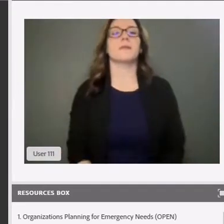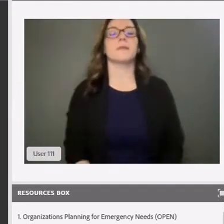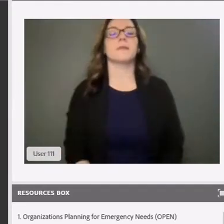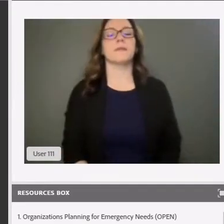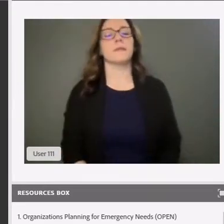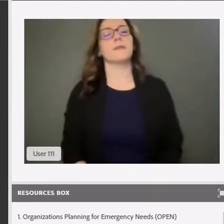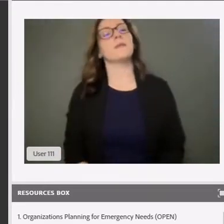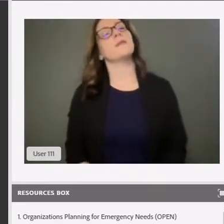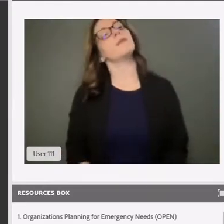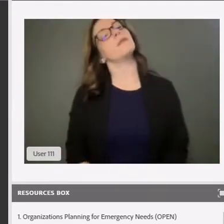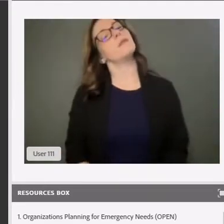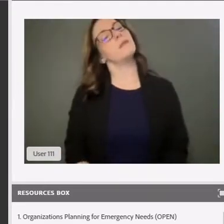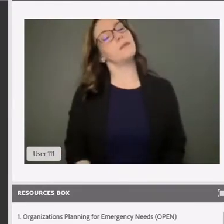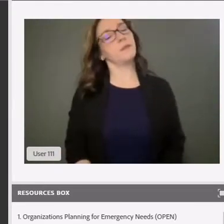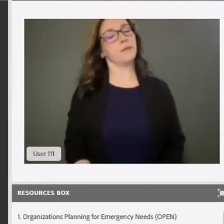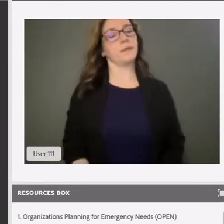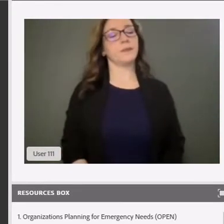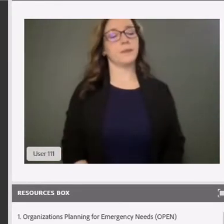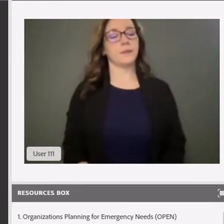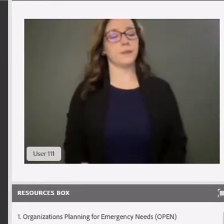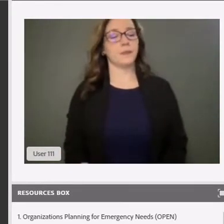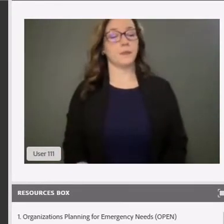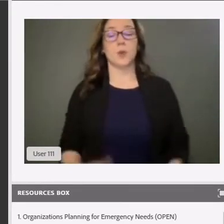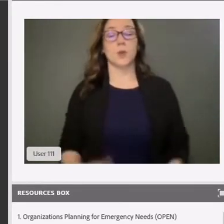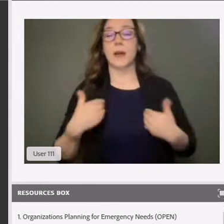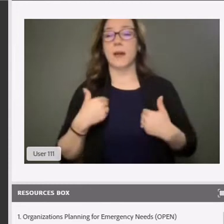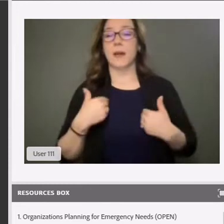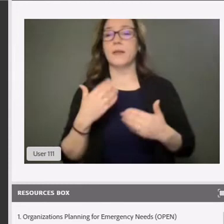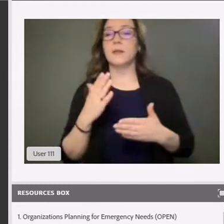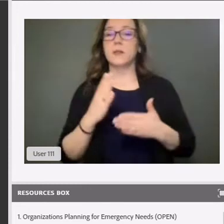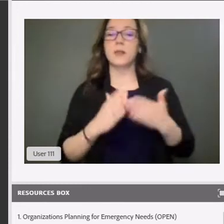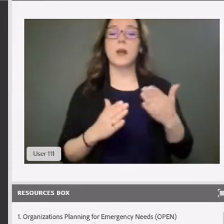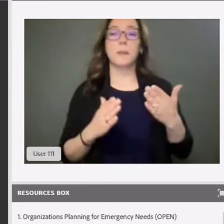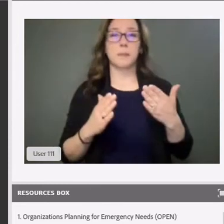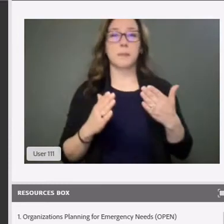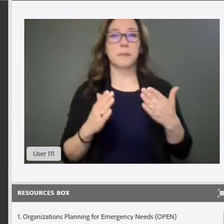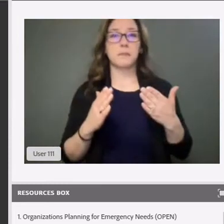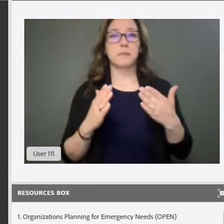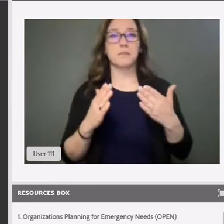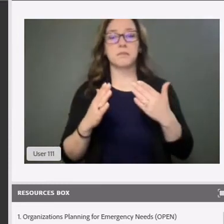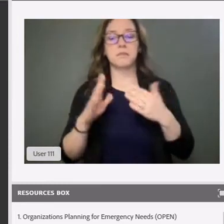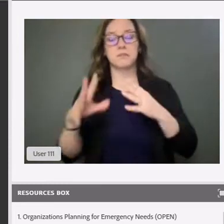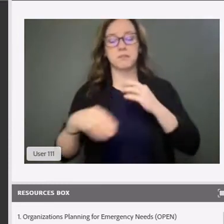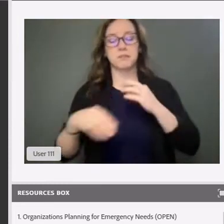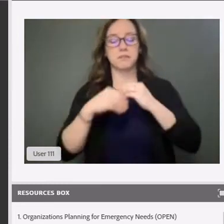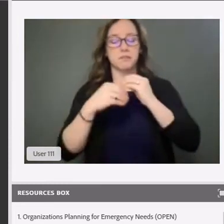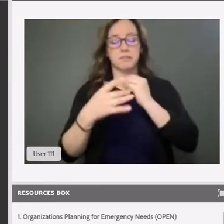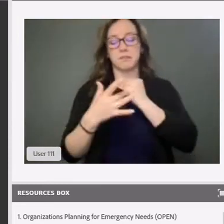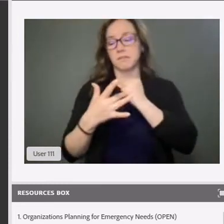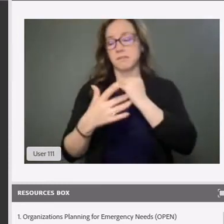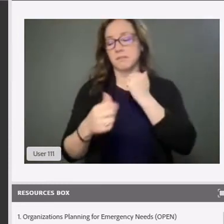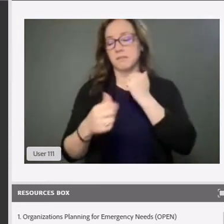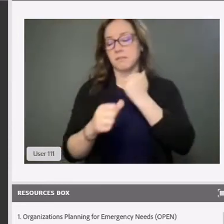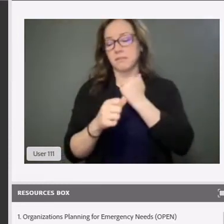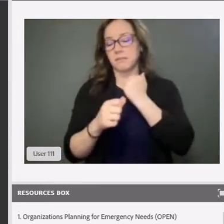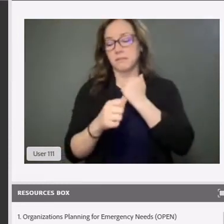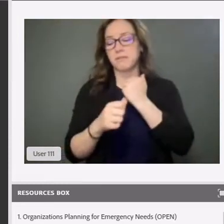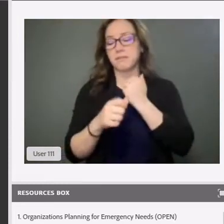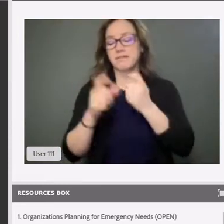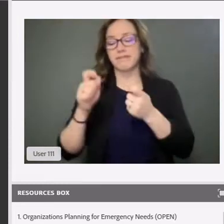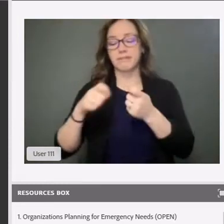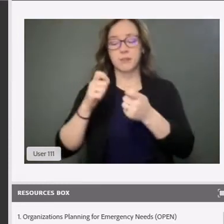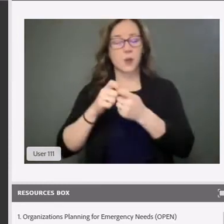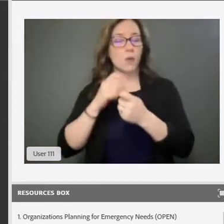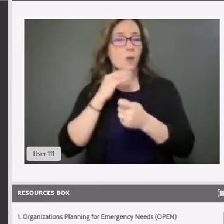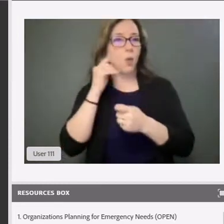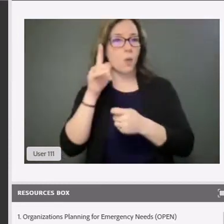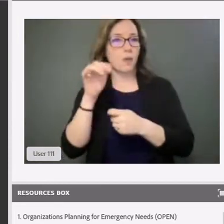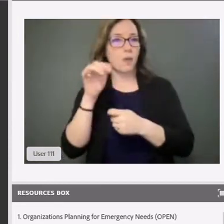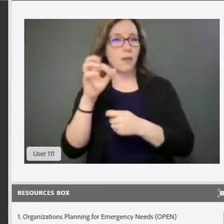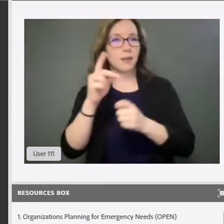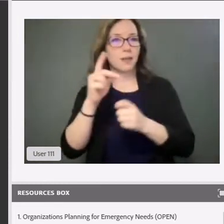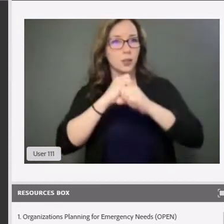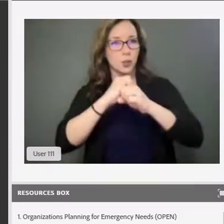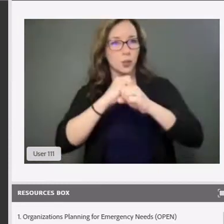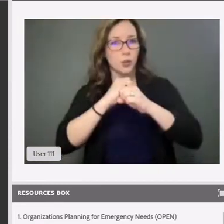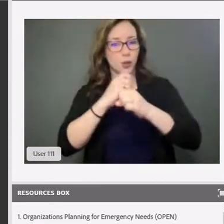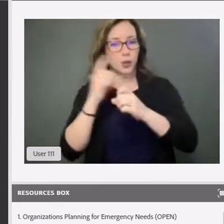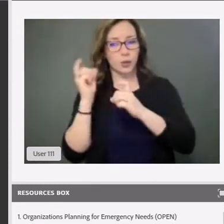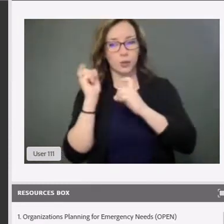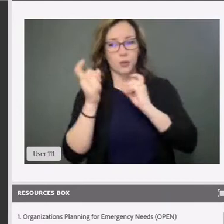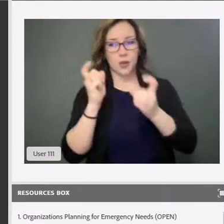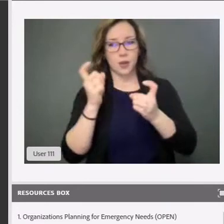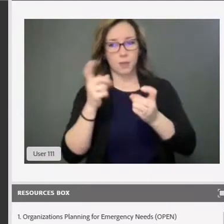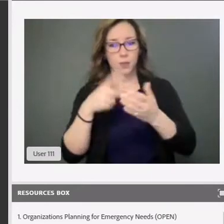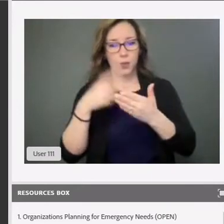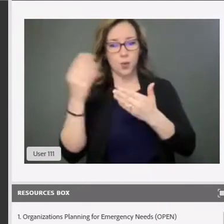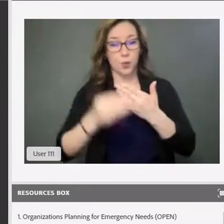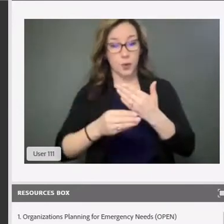please. So we still do have some additional technical assistance webinars specific to the Homeland Security Grant Program, as you'll see on this